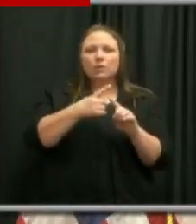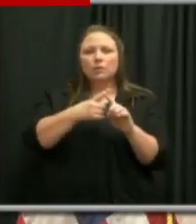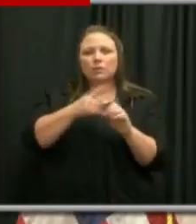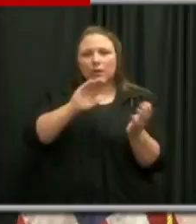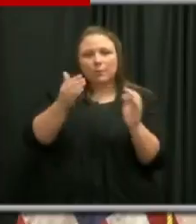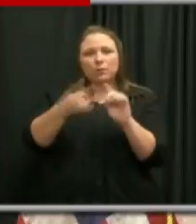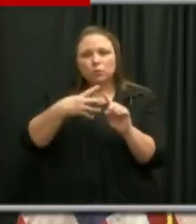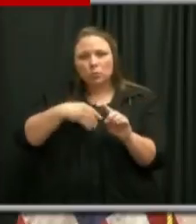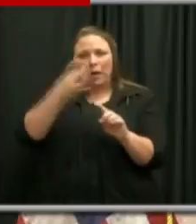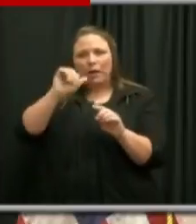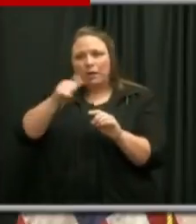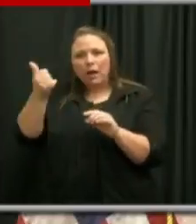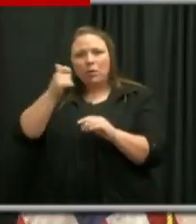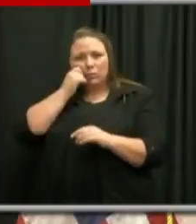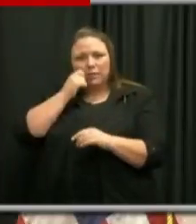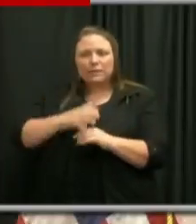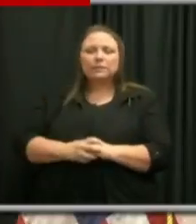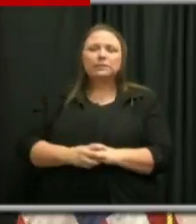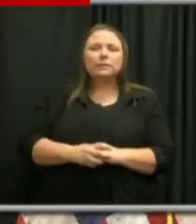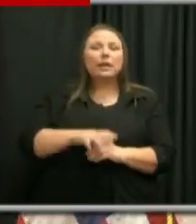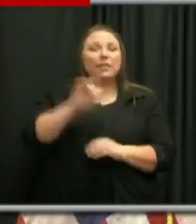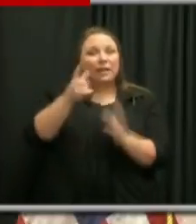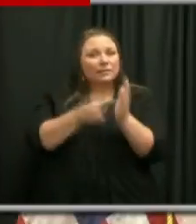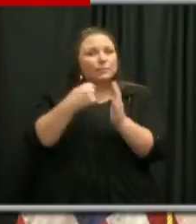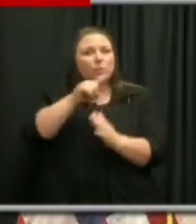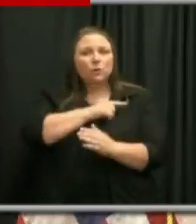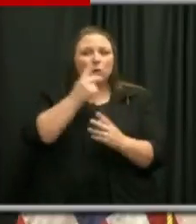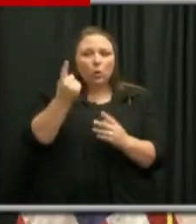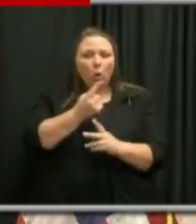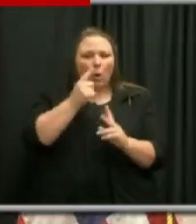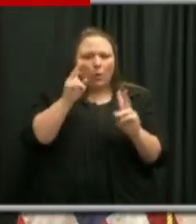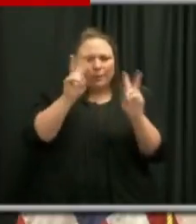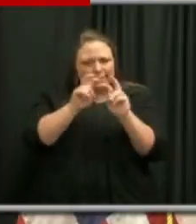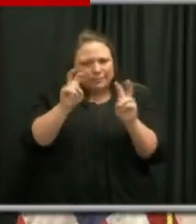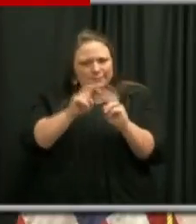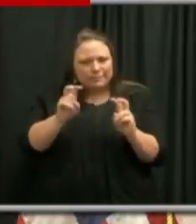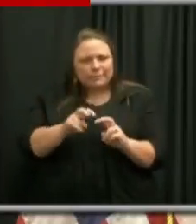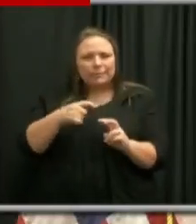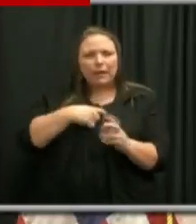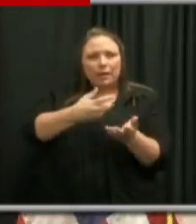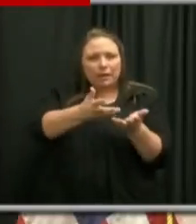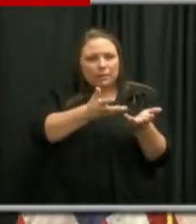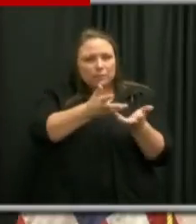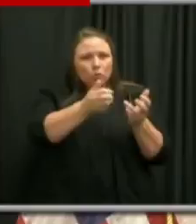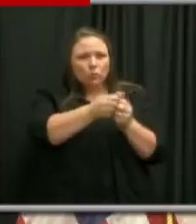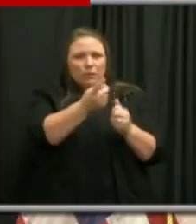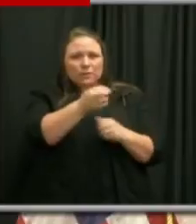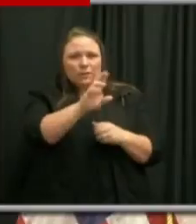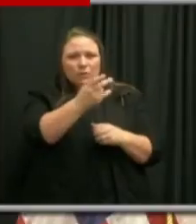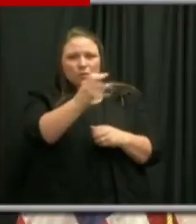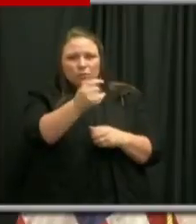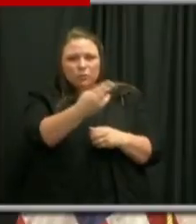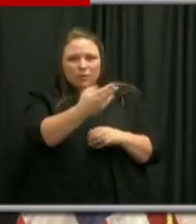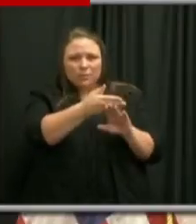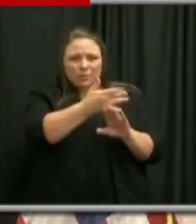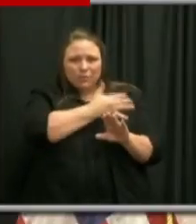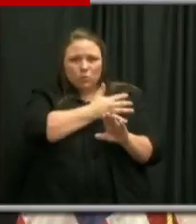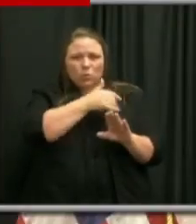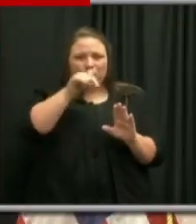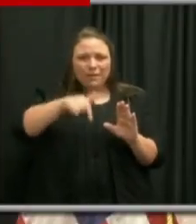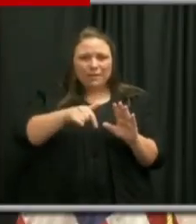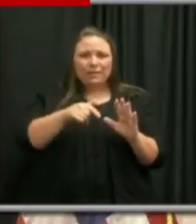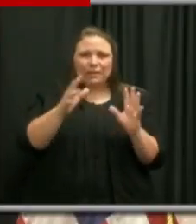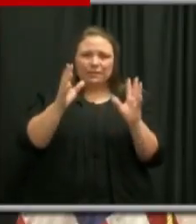are always constantly looking into, speaking to. I spoke with Dr. Hildreth before this